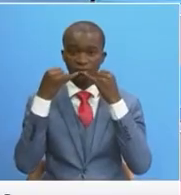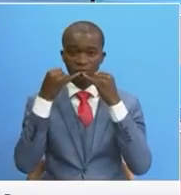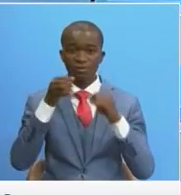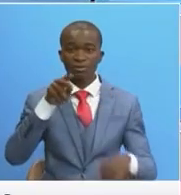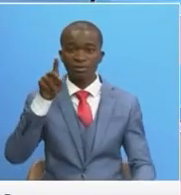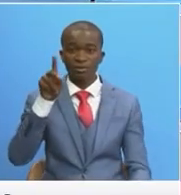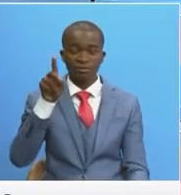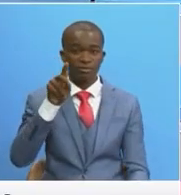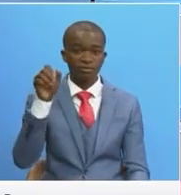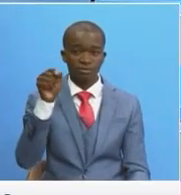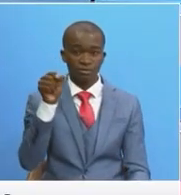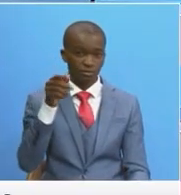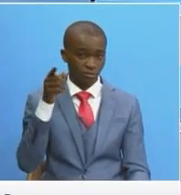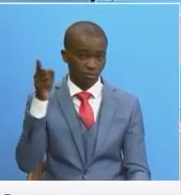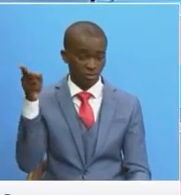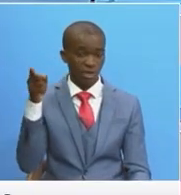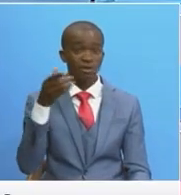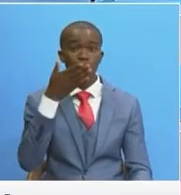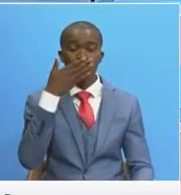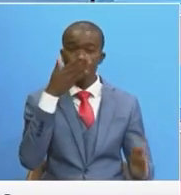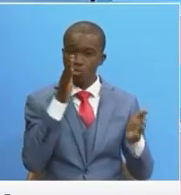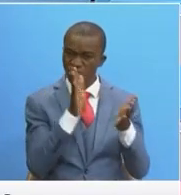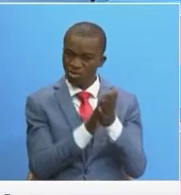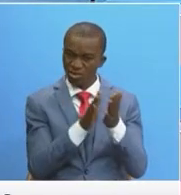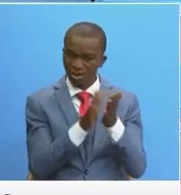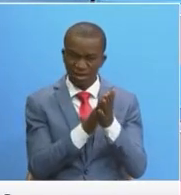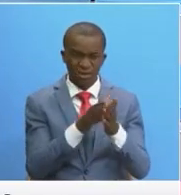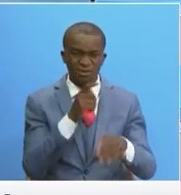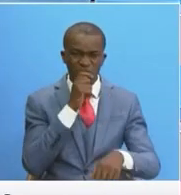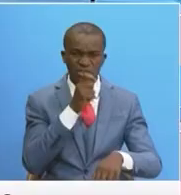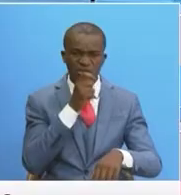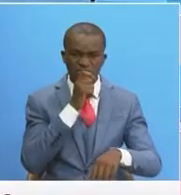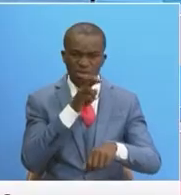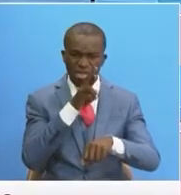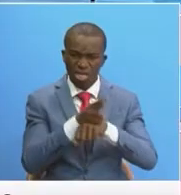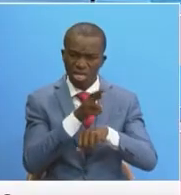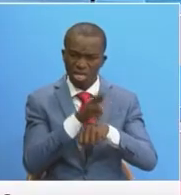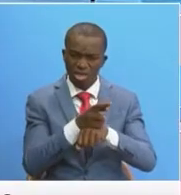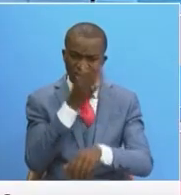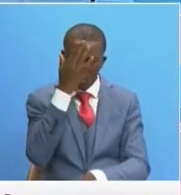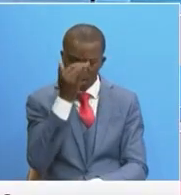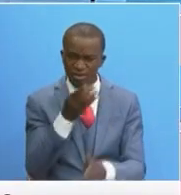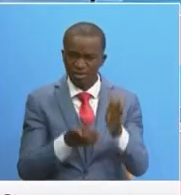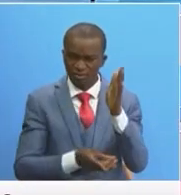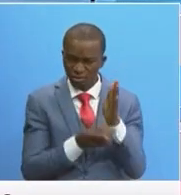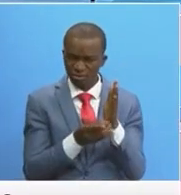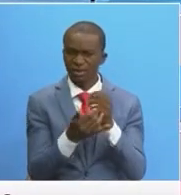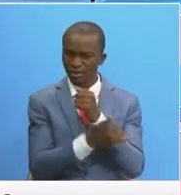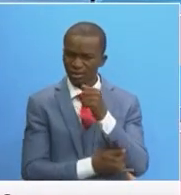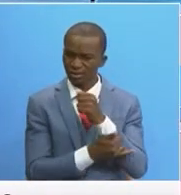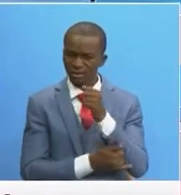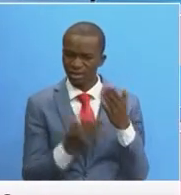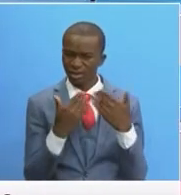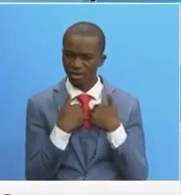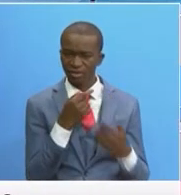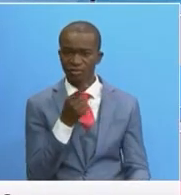Secretary Thabo Kawana has applauded the media for its role in the development of the country. Mr. Kawana, who is